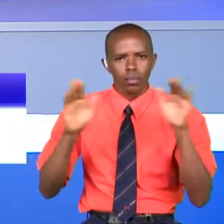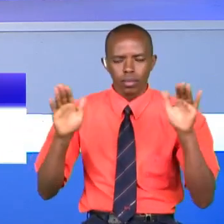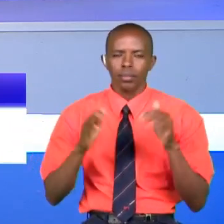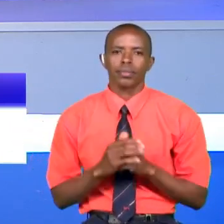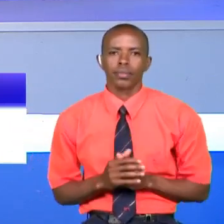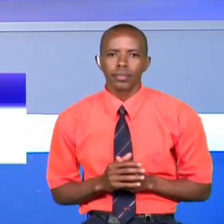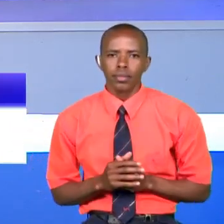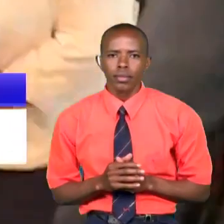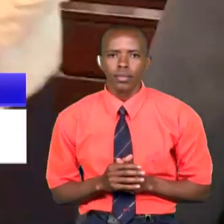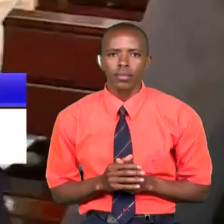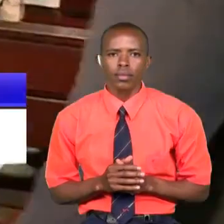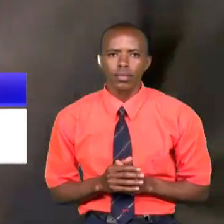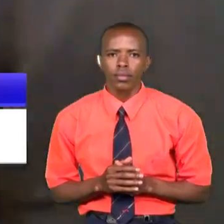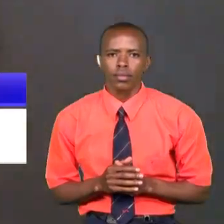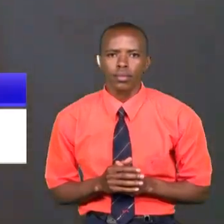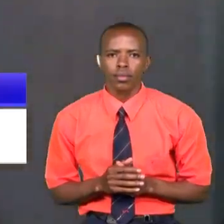report.